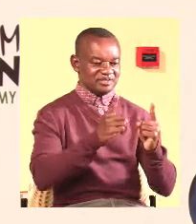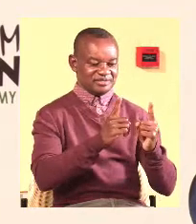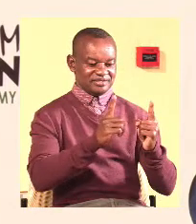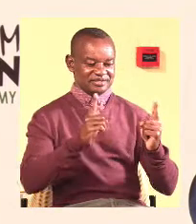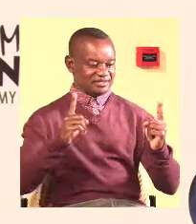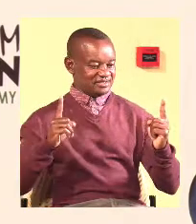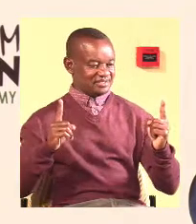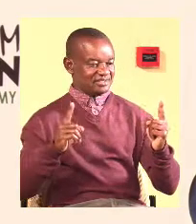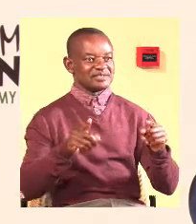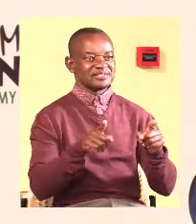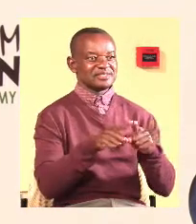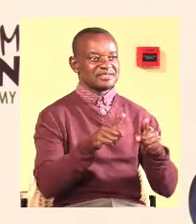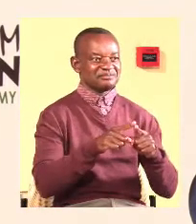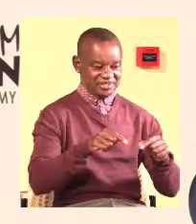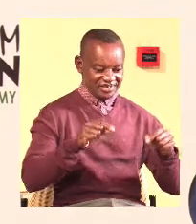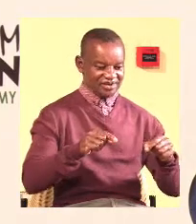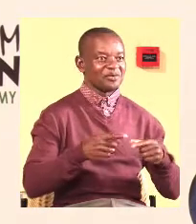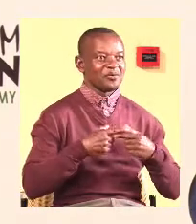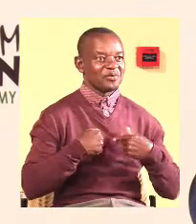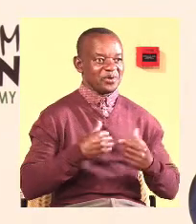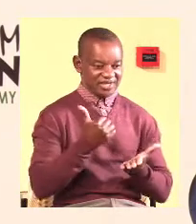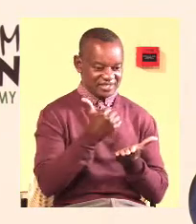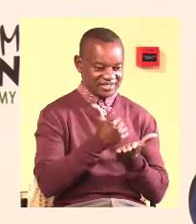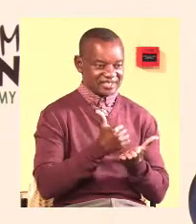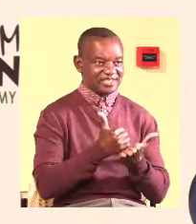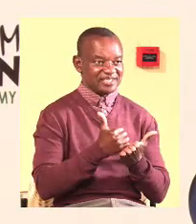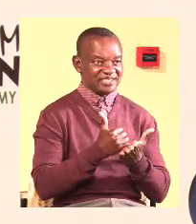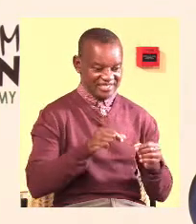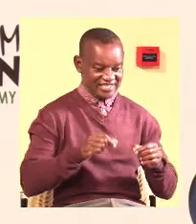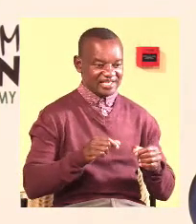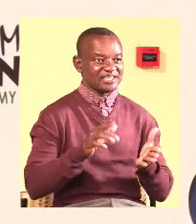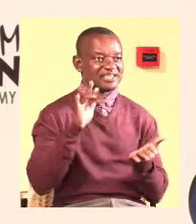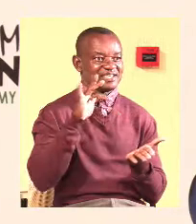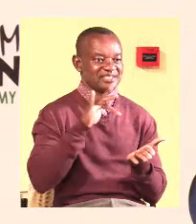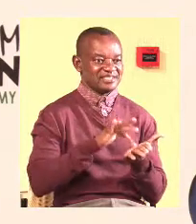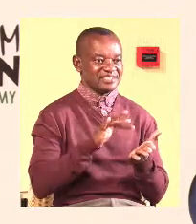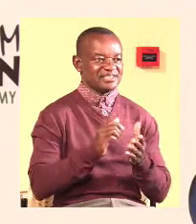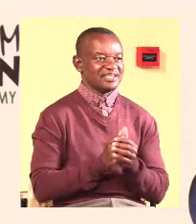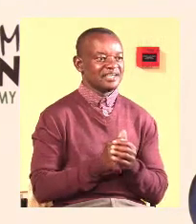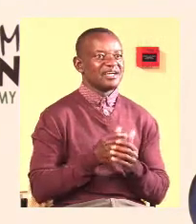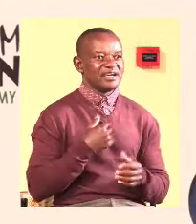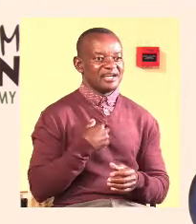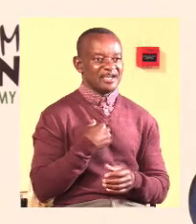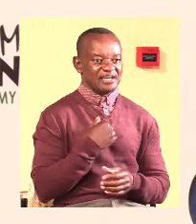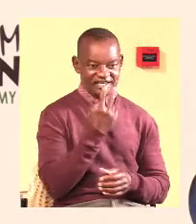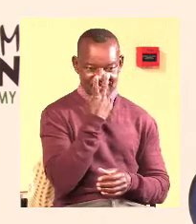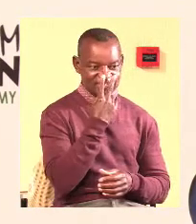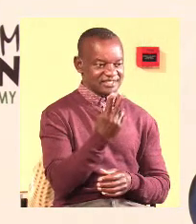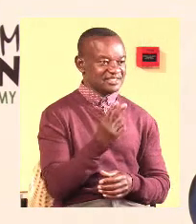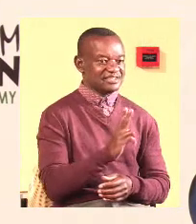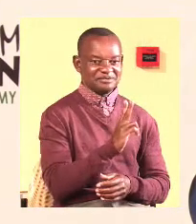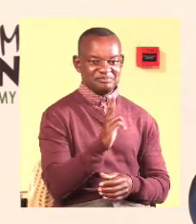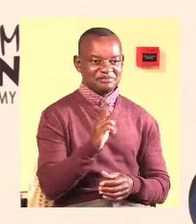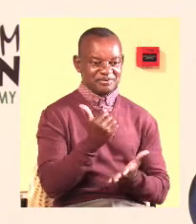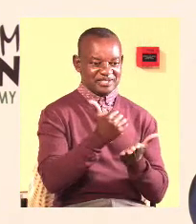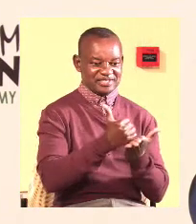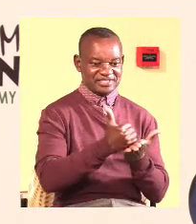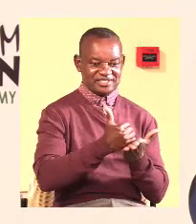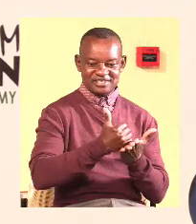center, I can see that social distancing is being practiced and is well applied. So it's the same happening in